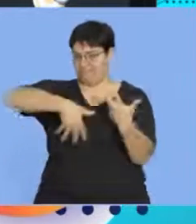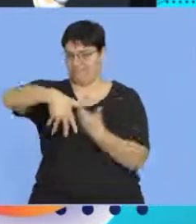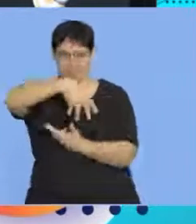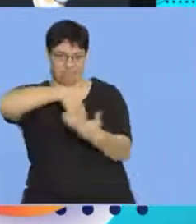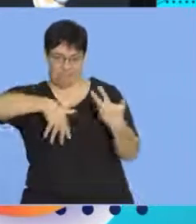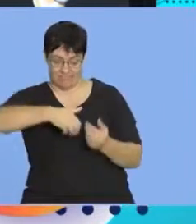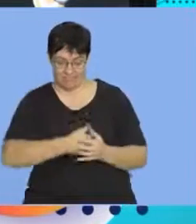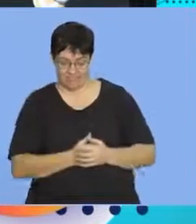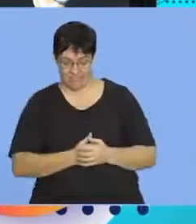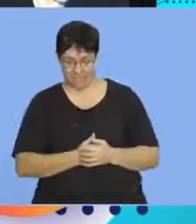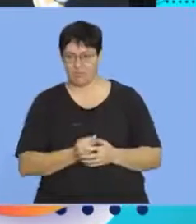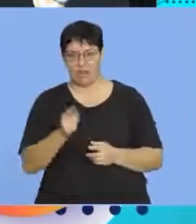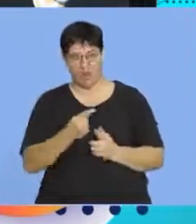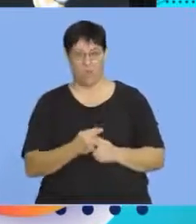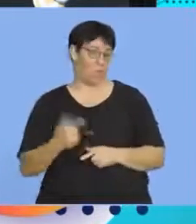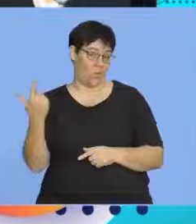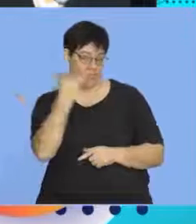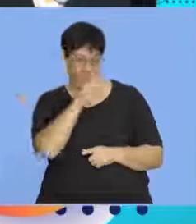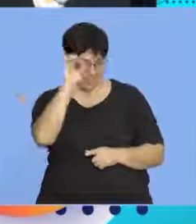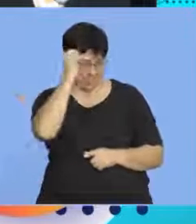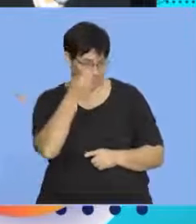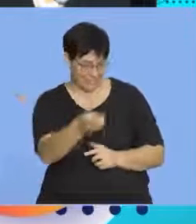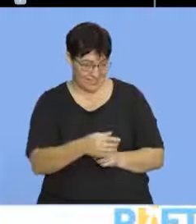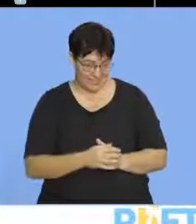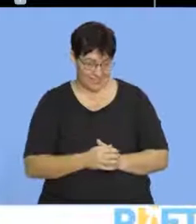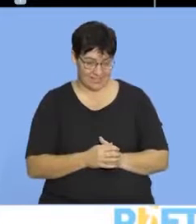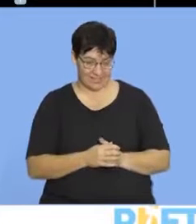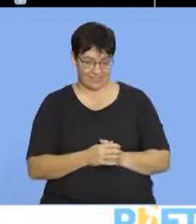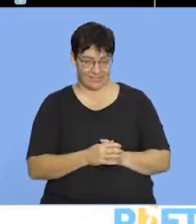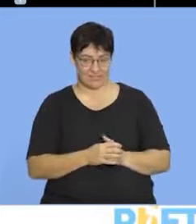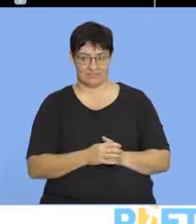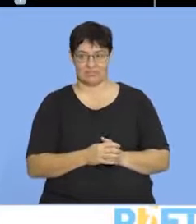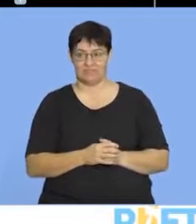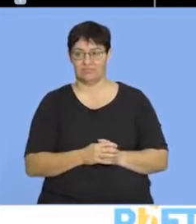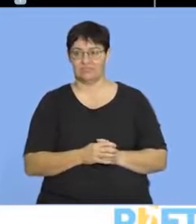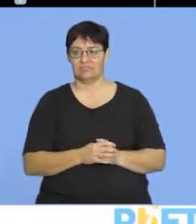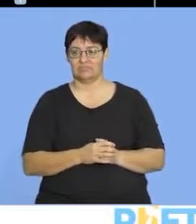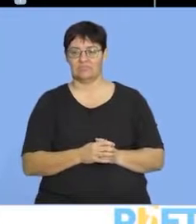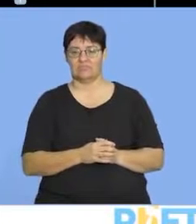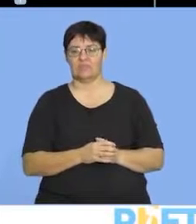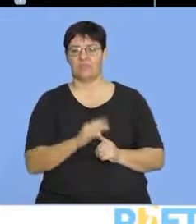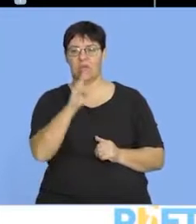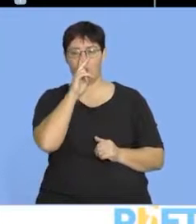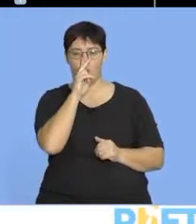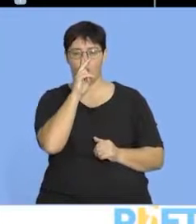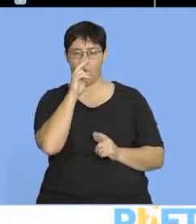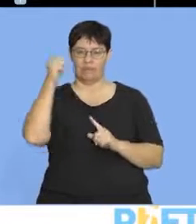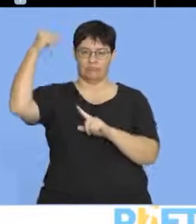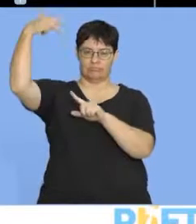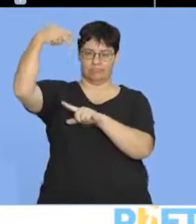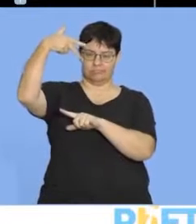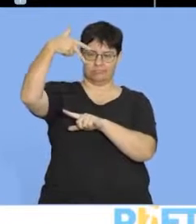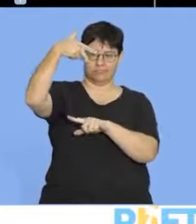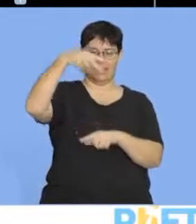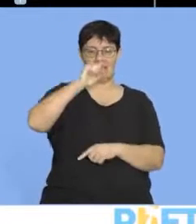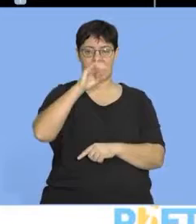around it. But I find this actually very interesting. If we now look at a satellite,